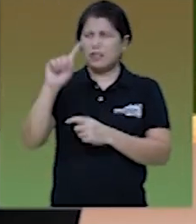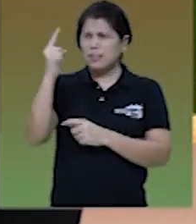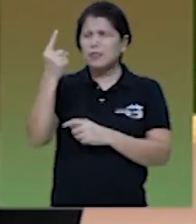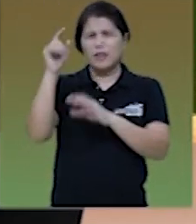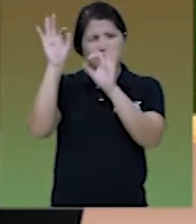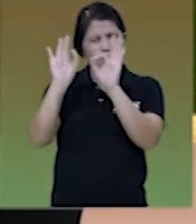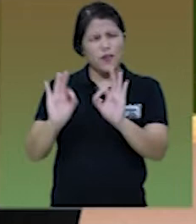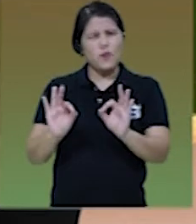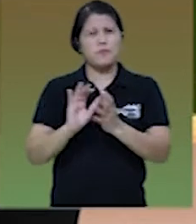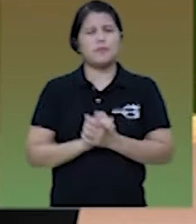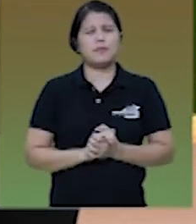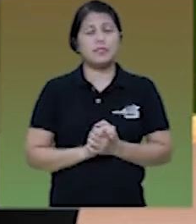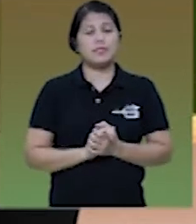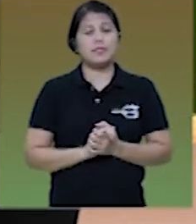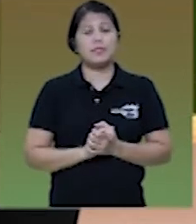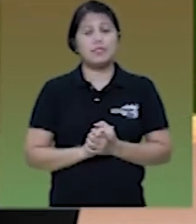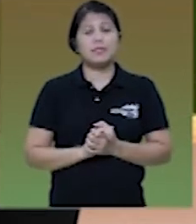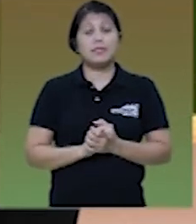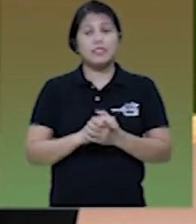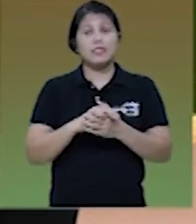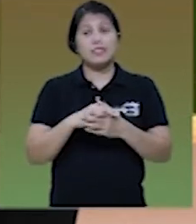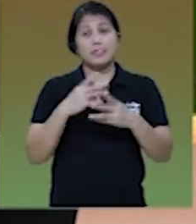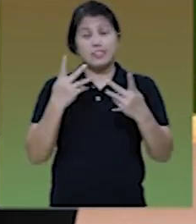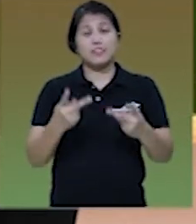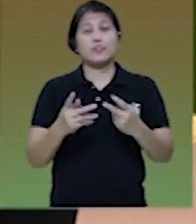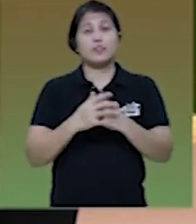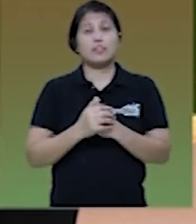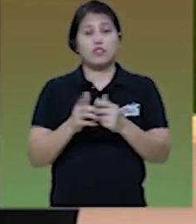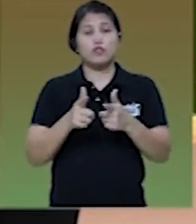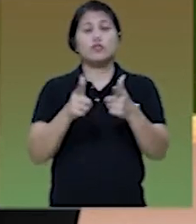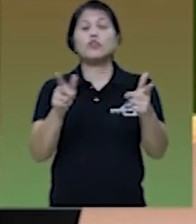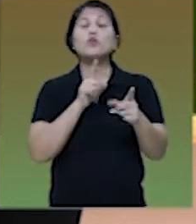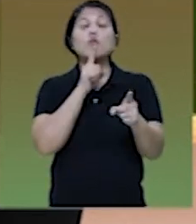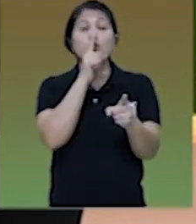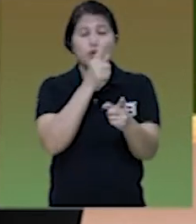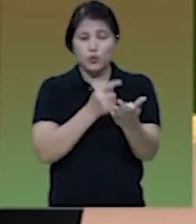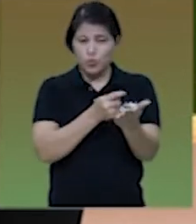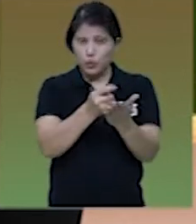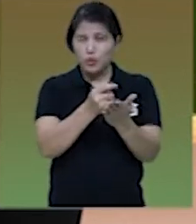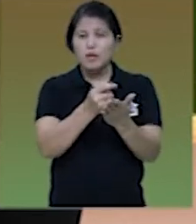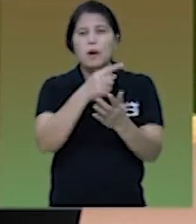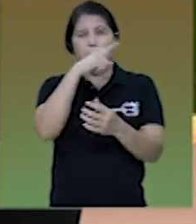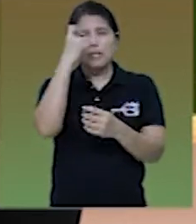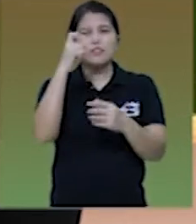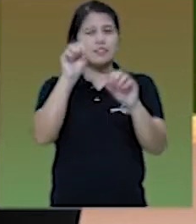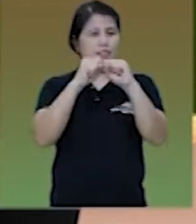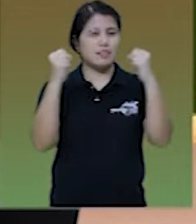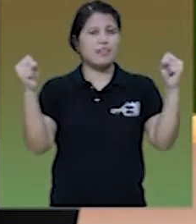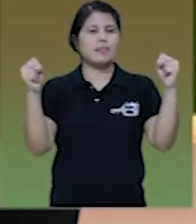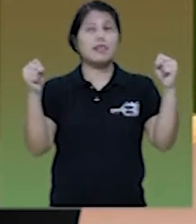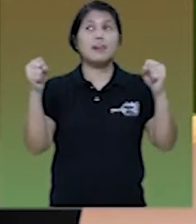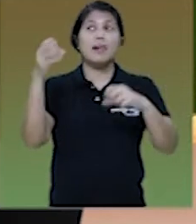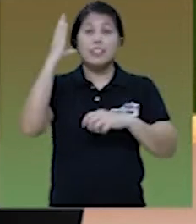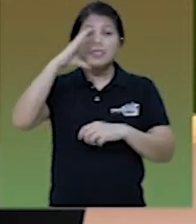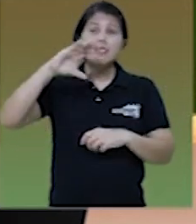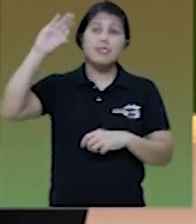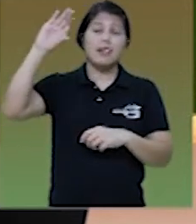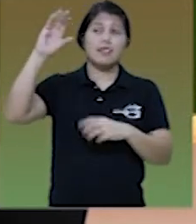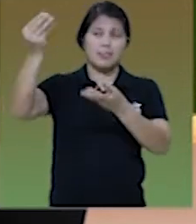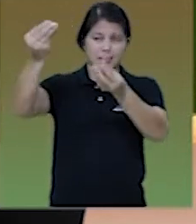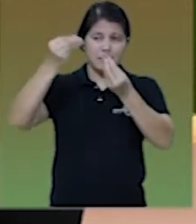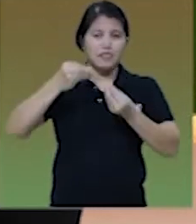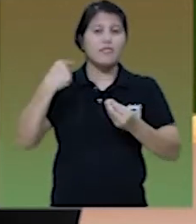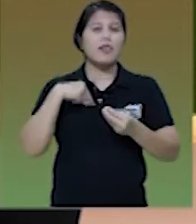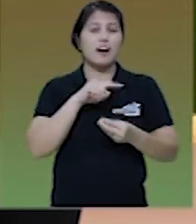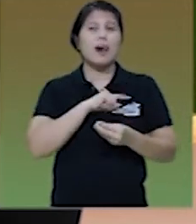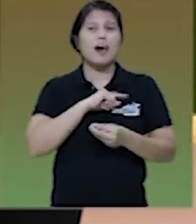form. The state of being is a general truth because the sentence, the sun is giving